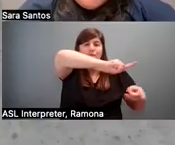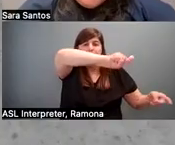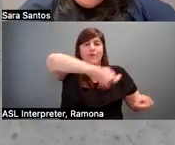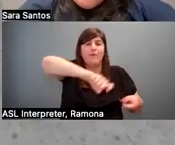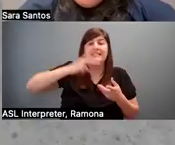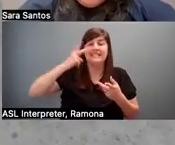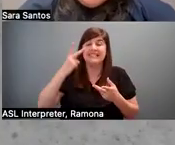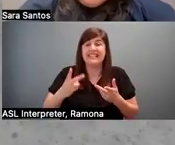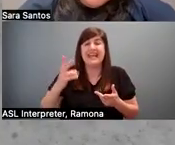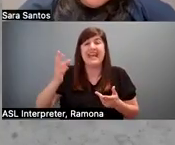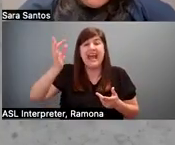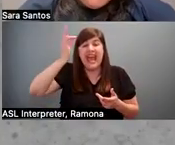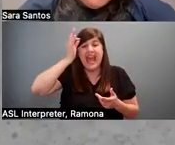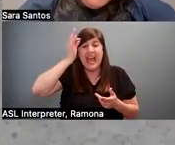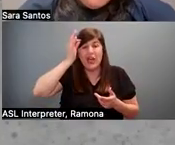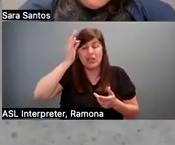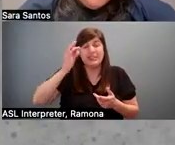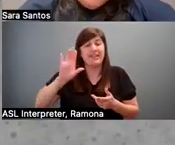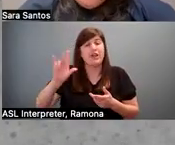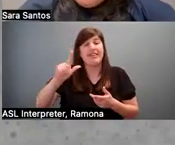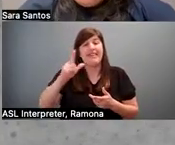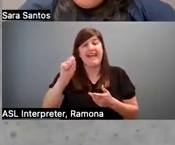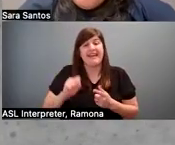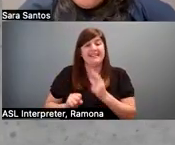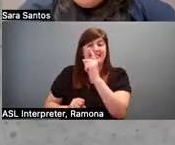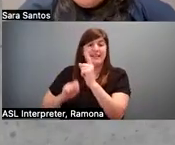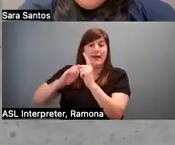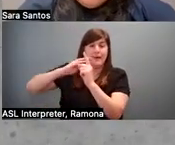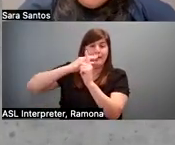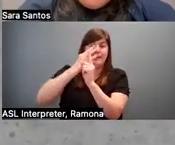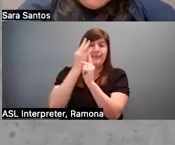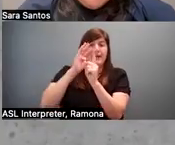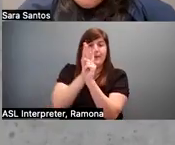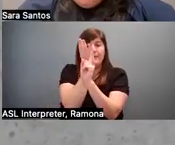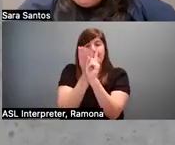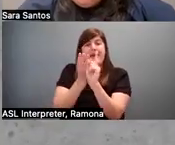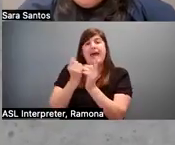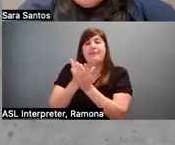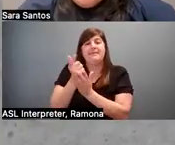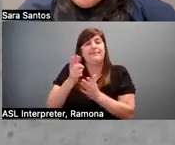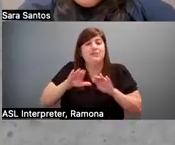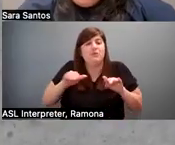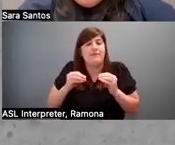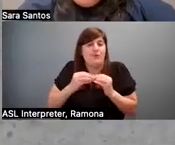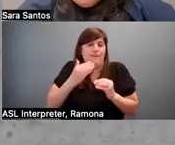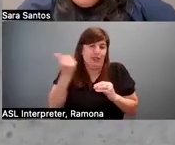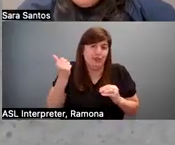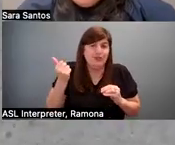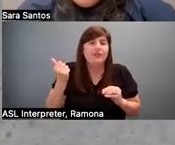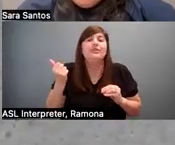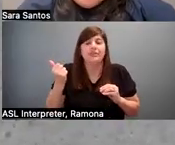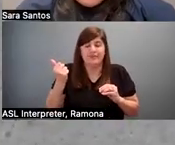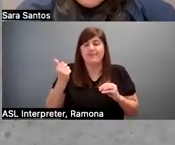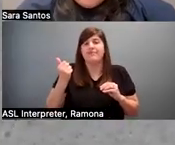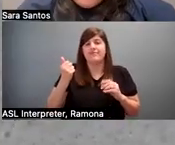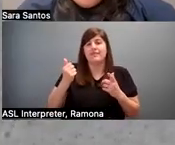And you see the little hairs on the legs as well. For shrimp, hairs help them swim better. For humans, hairs help them